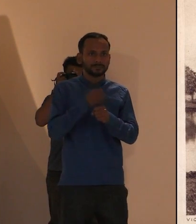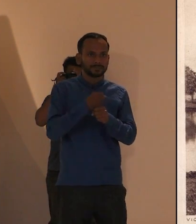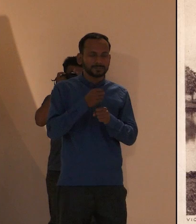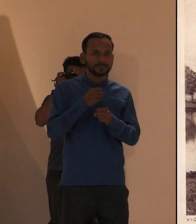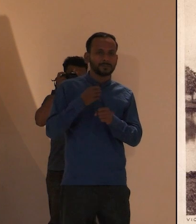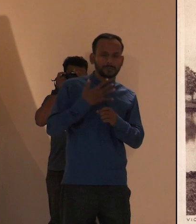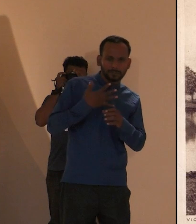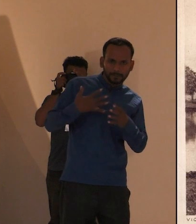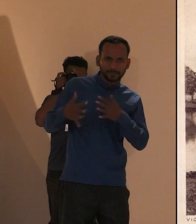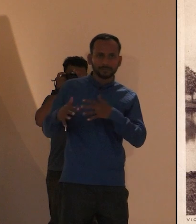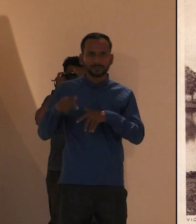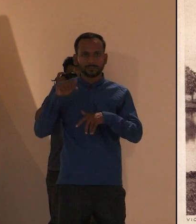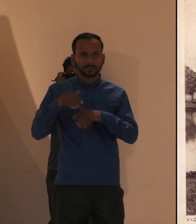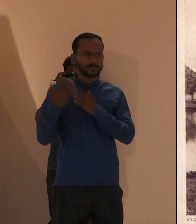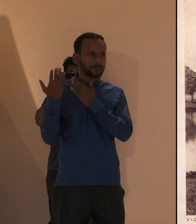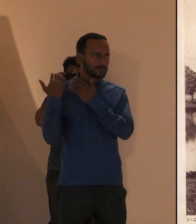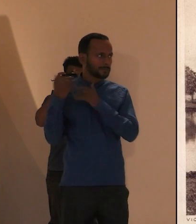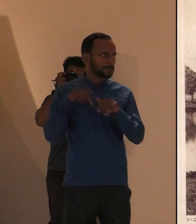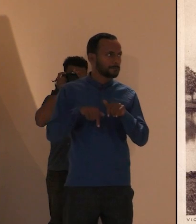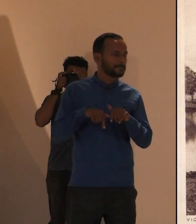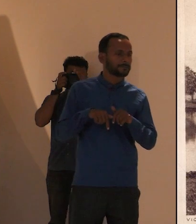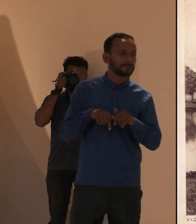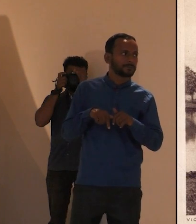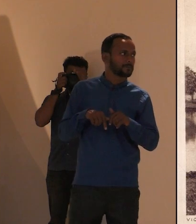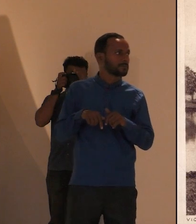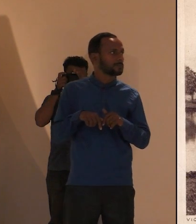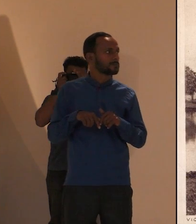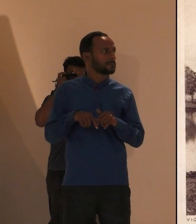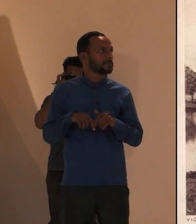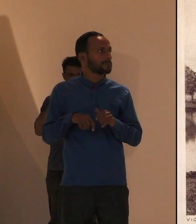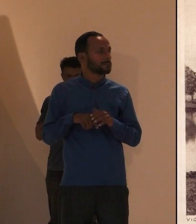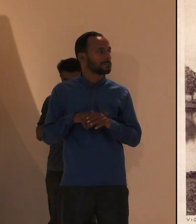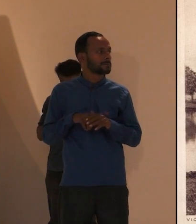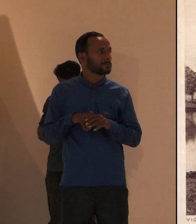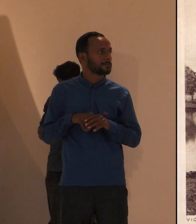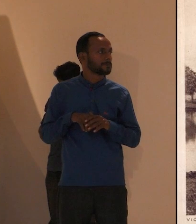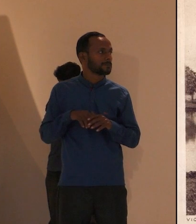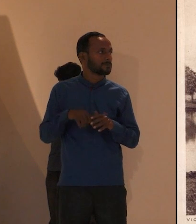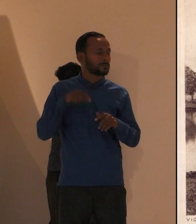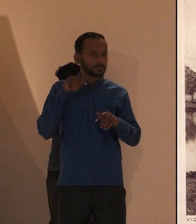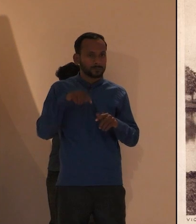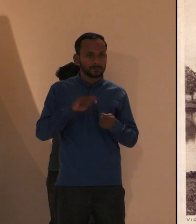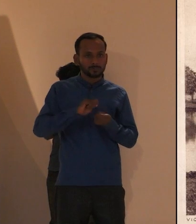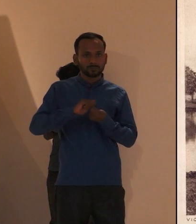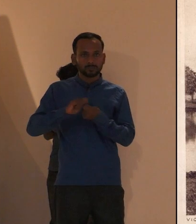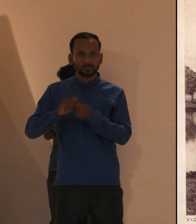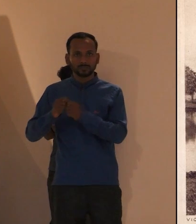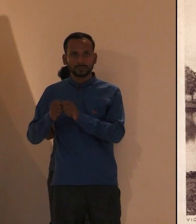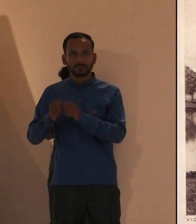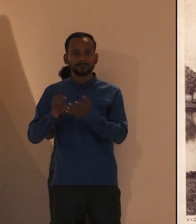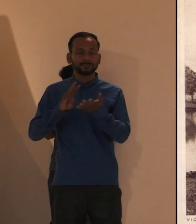idea back in the early 20th century was that you were supposed to gaze at this grand marble building in